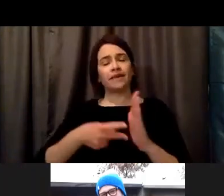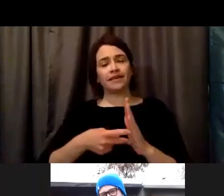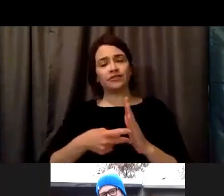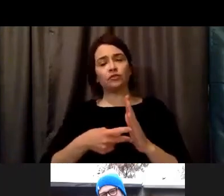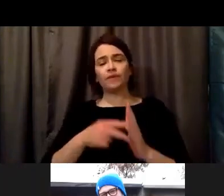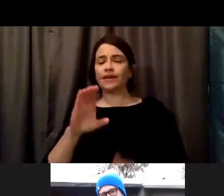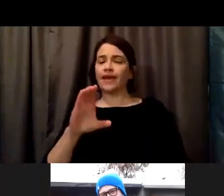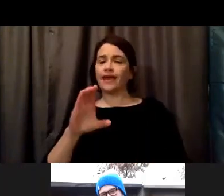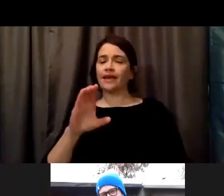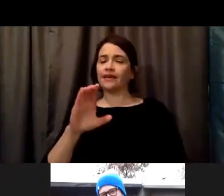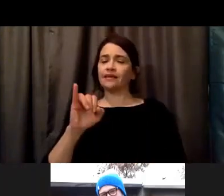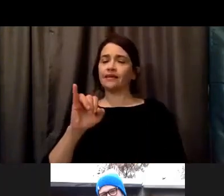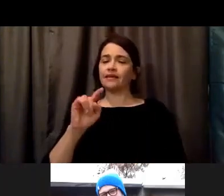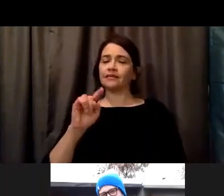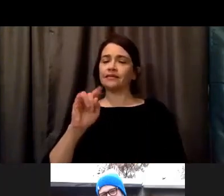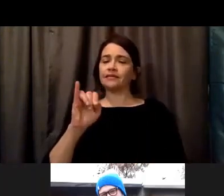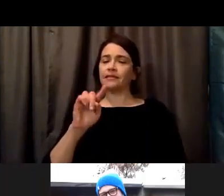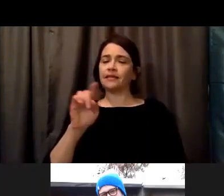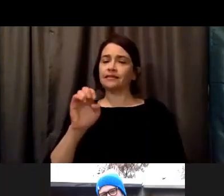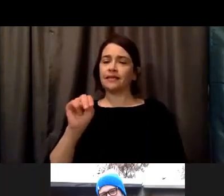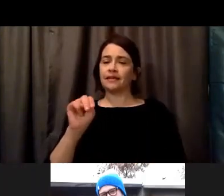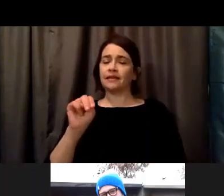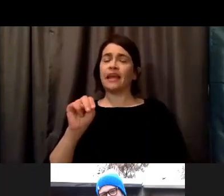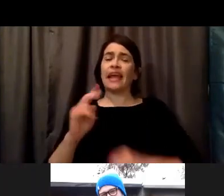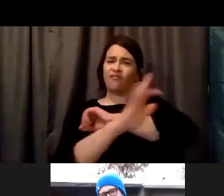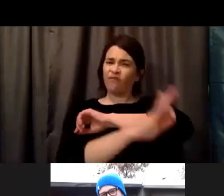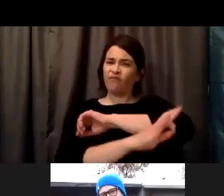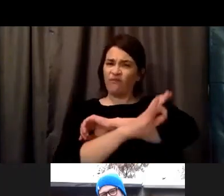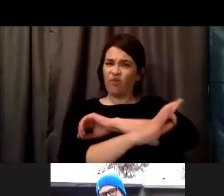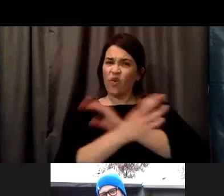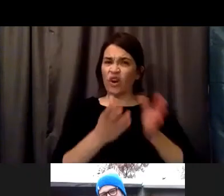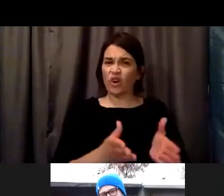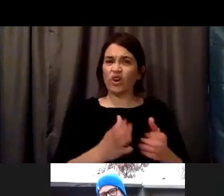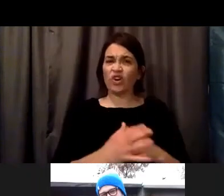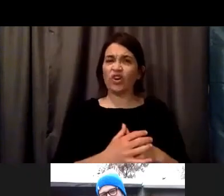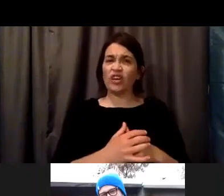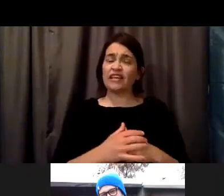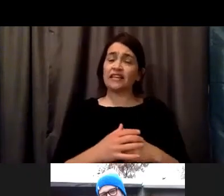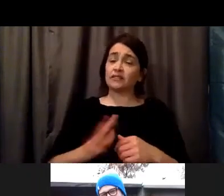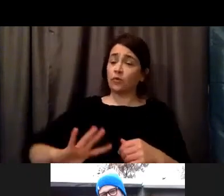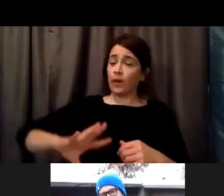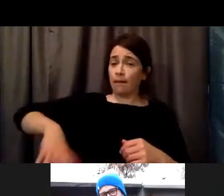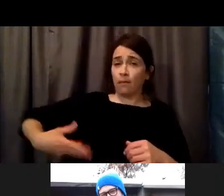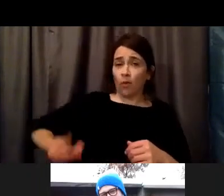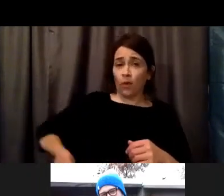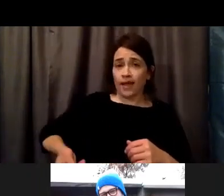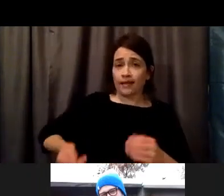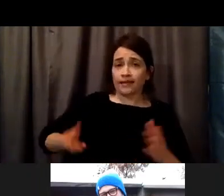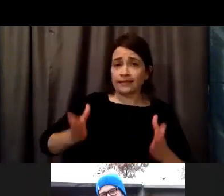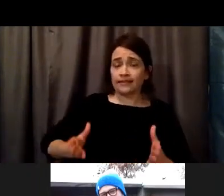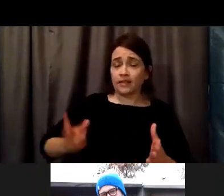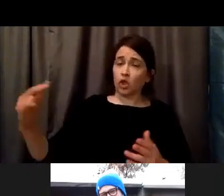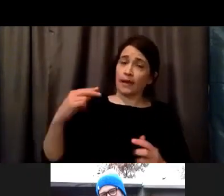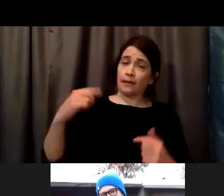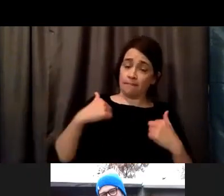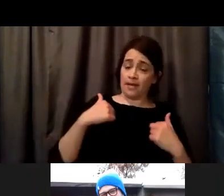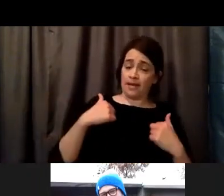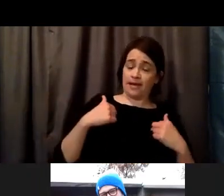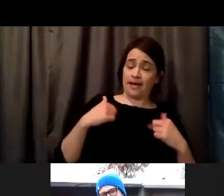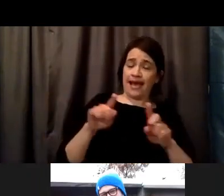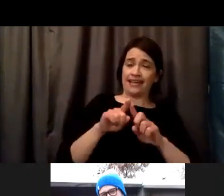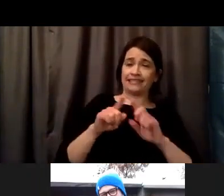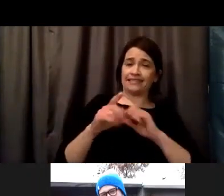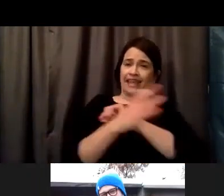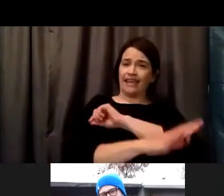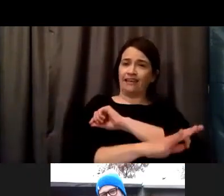Anekajun means a foreigner. So they look at me as a foreigner, and they don't